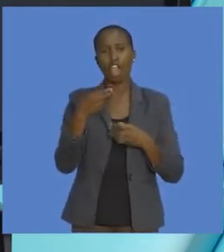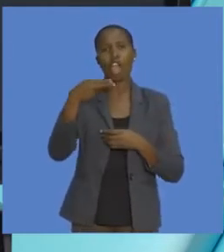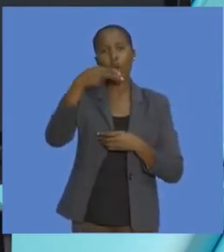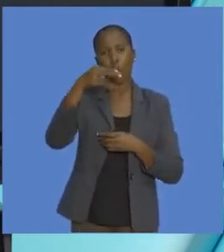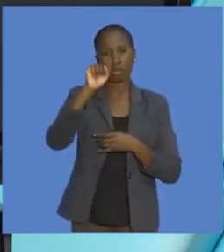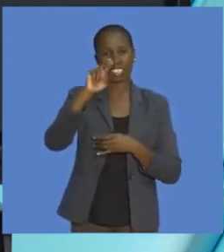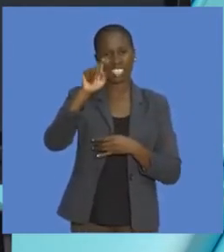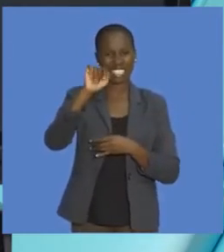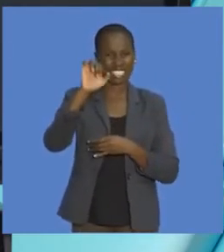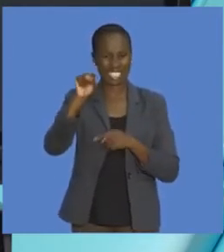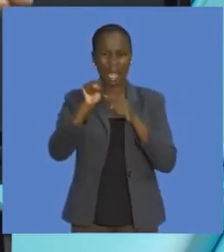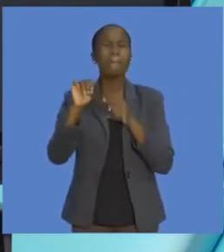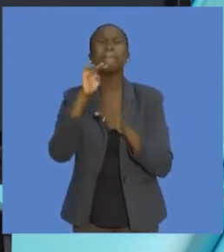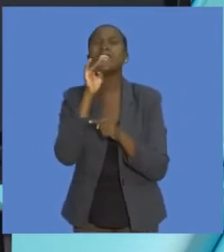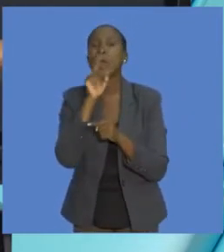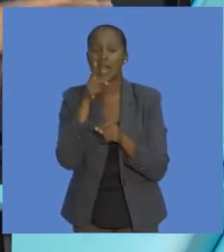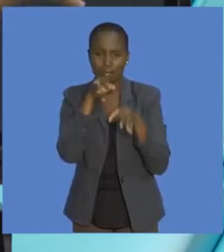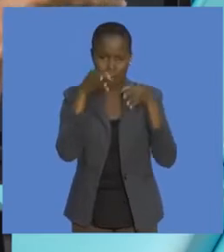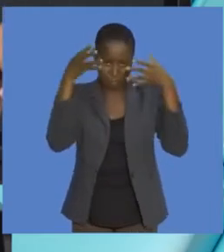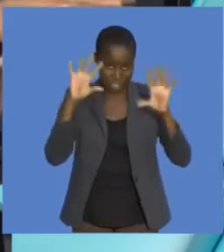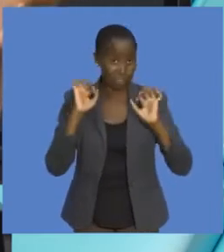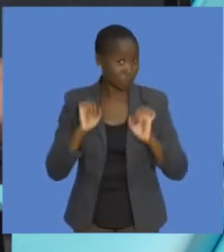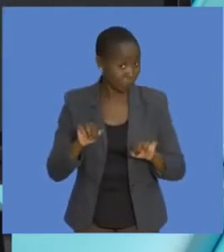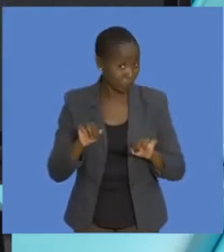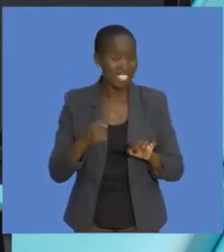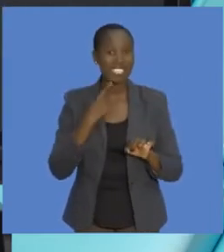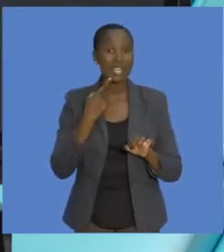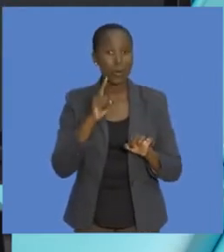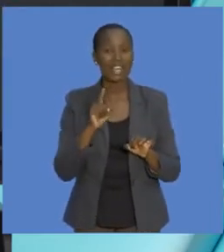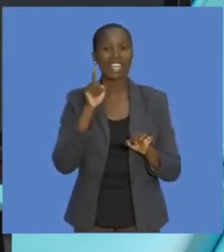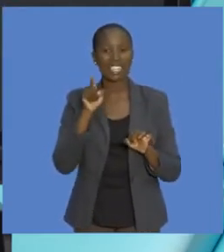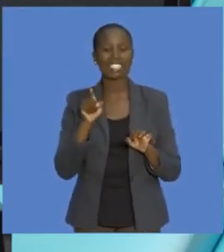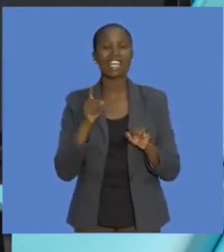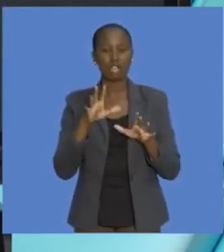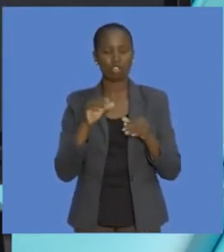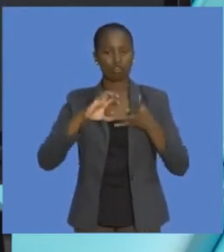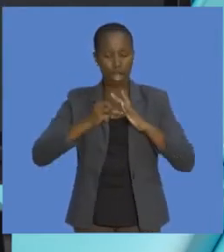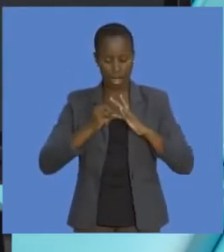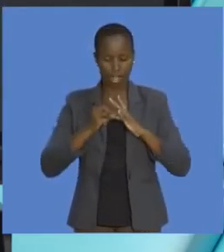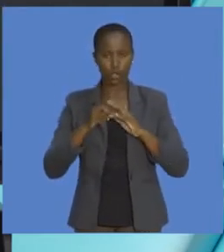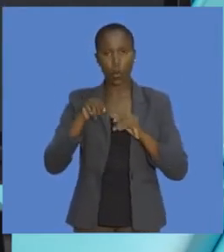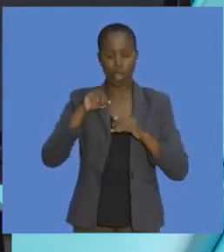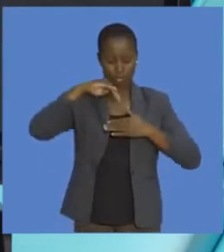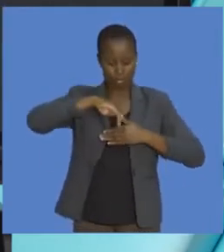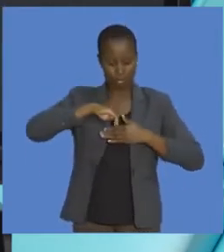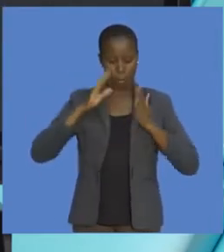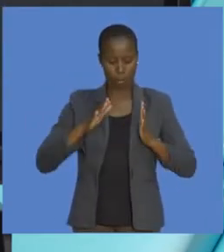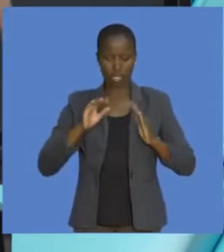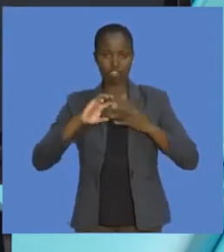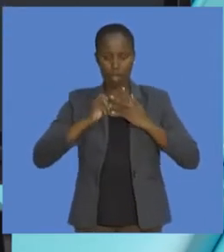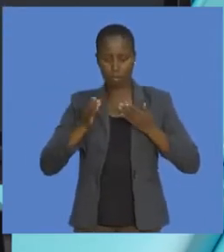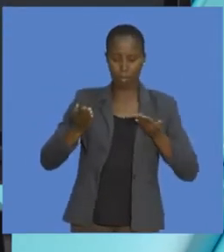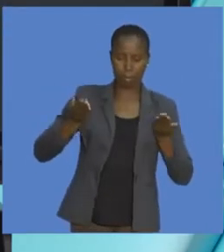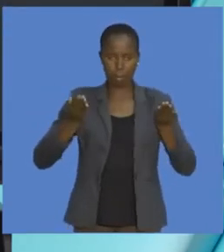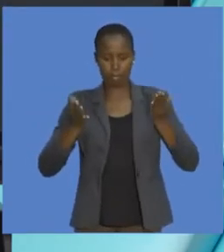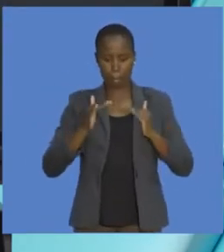what homeostasis means in terms of maintaining a constant internal environment. We've also looked at the process of